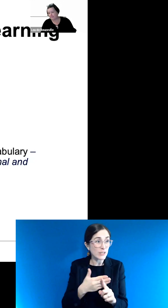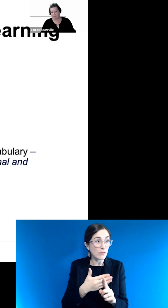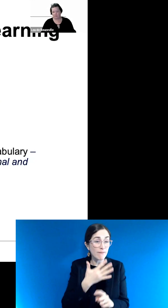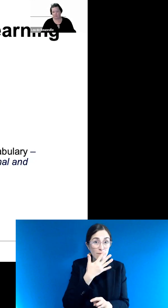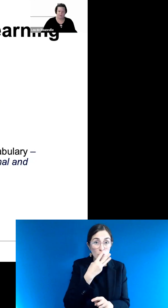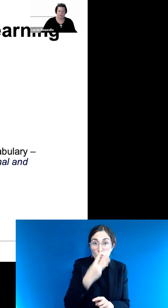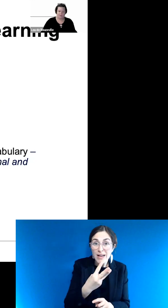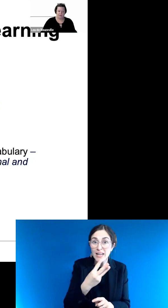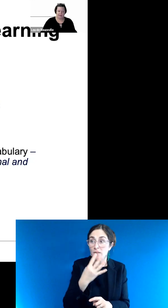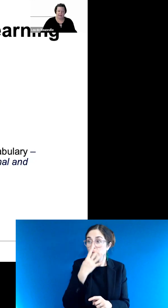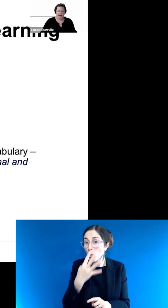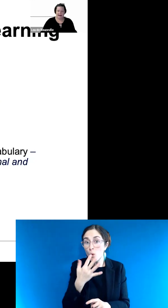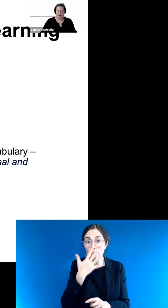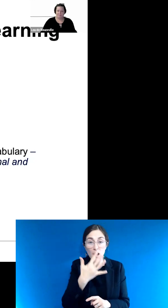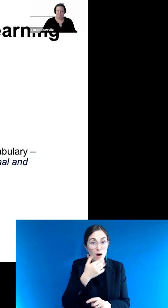or 7.